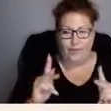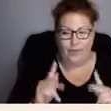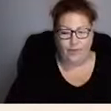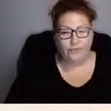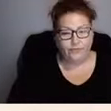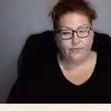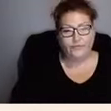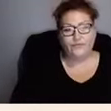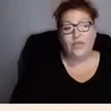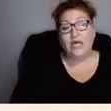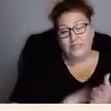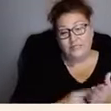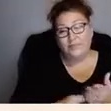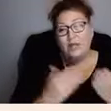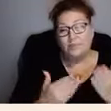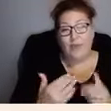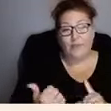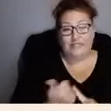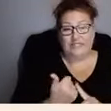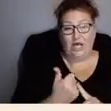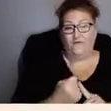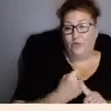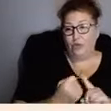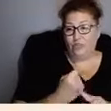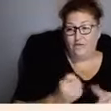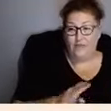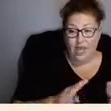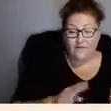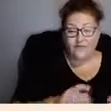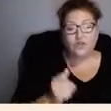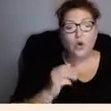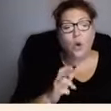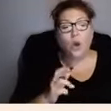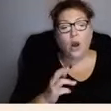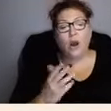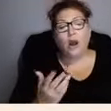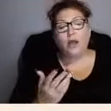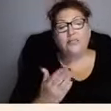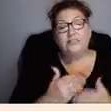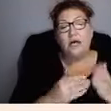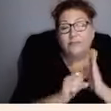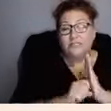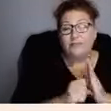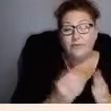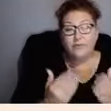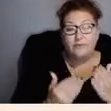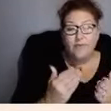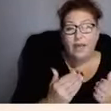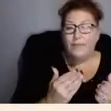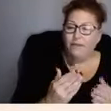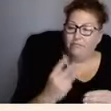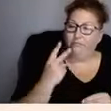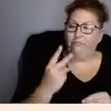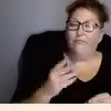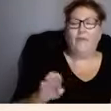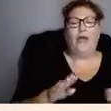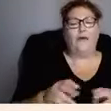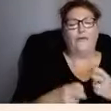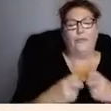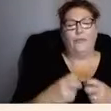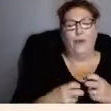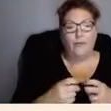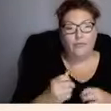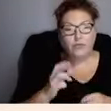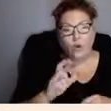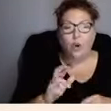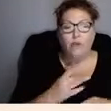Sometimes it might be self-abusive behaviors, or some symptoms may be interpreted as behavioral problems or traits related to the disability. So